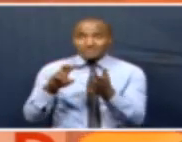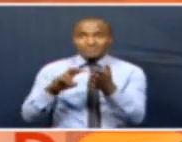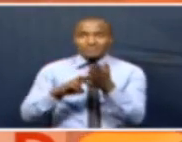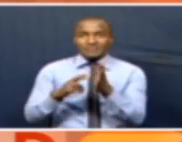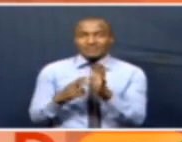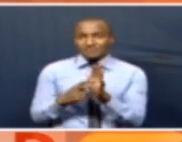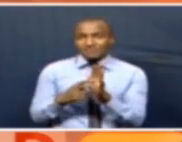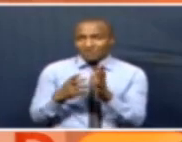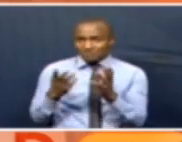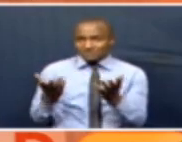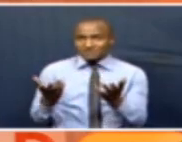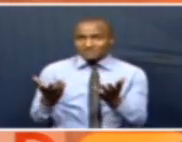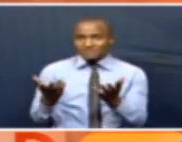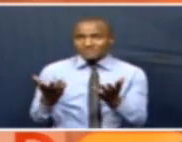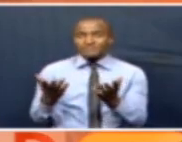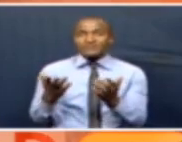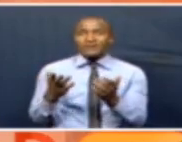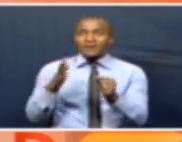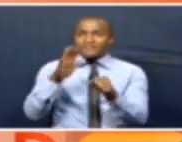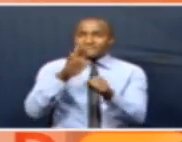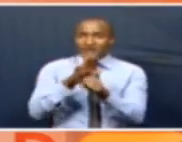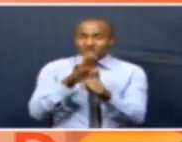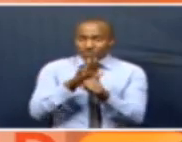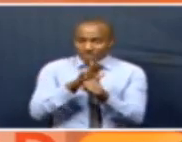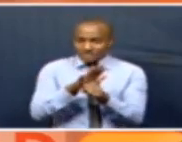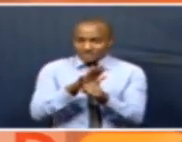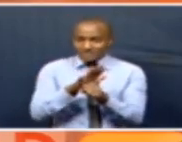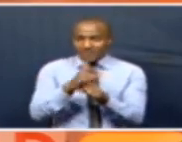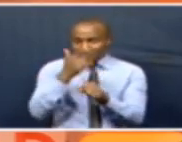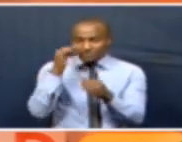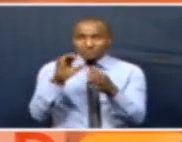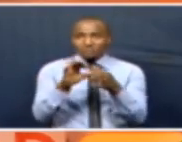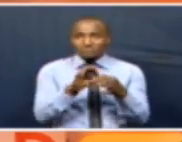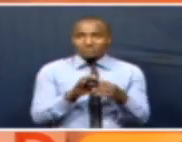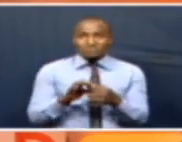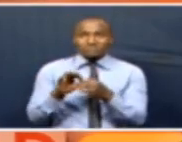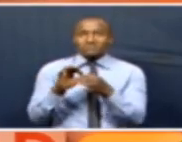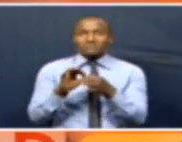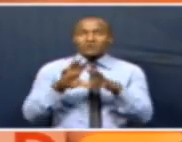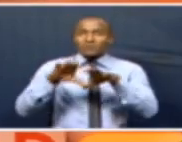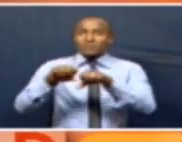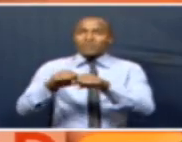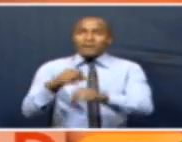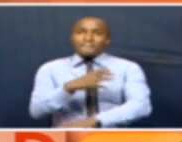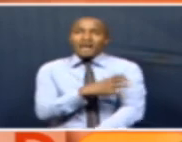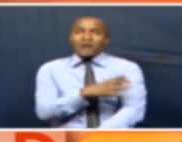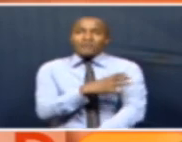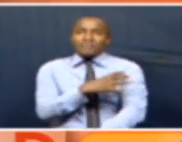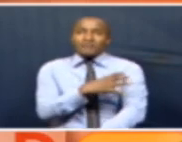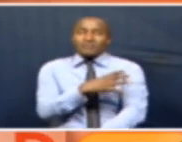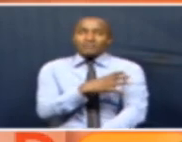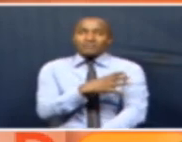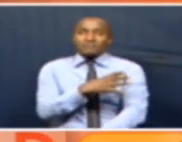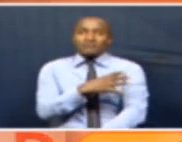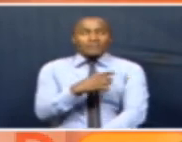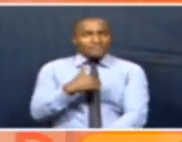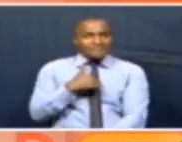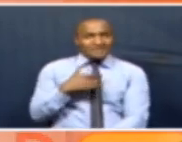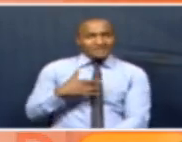that the majority, because of their coalition, will be in power all the time. In my